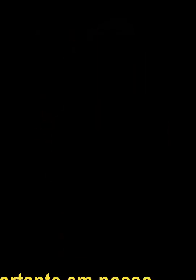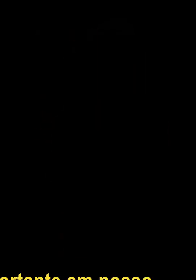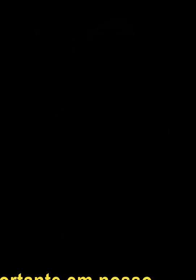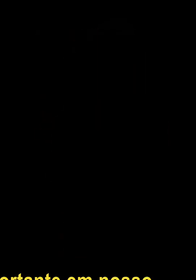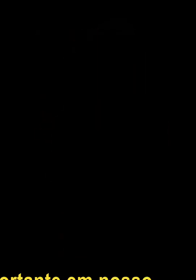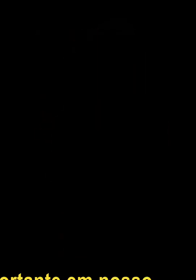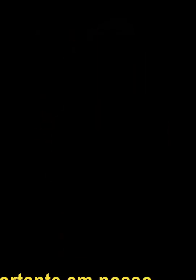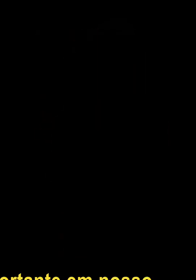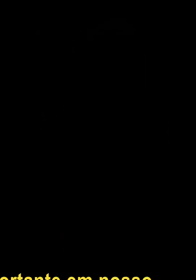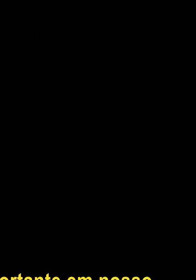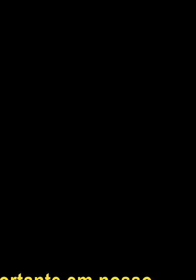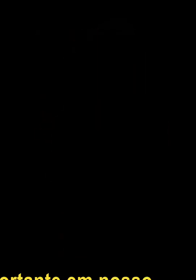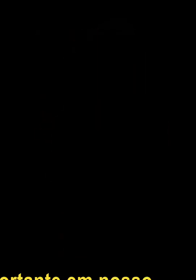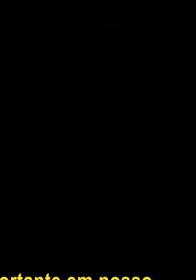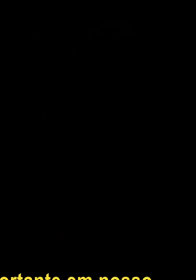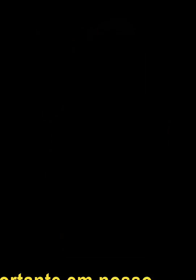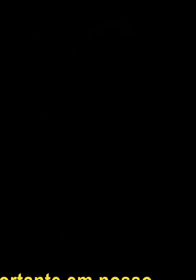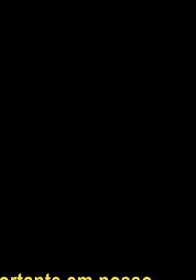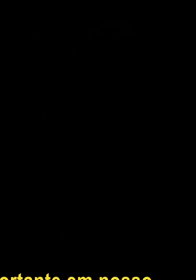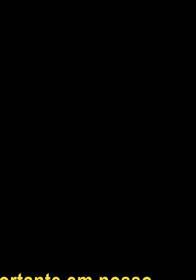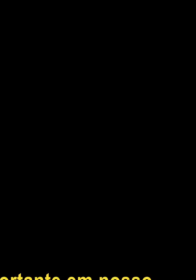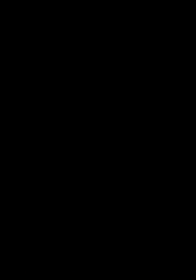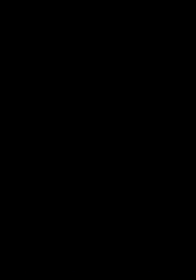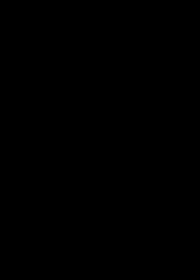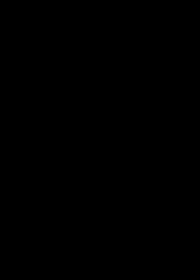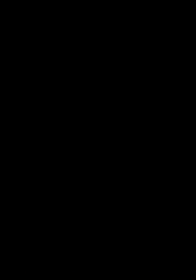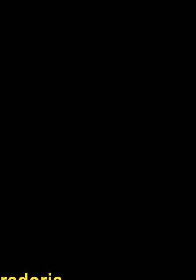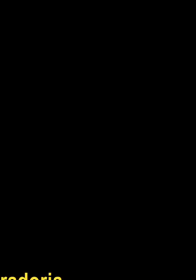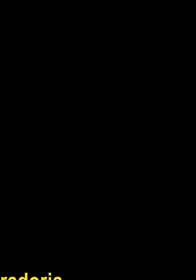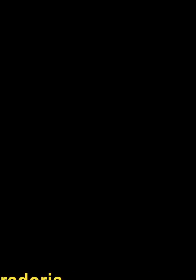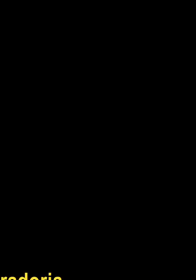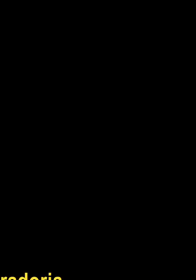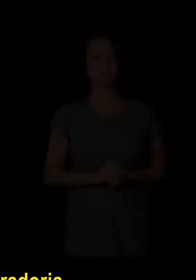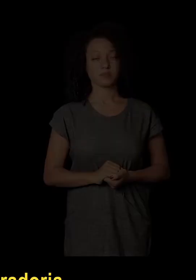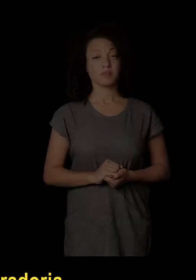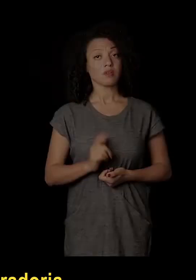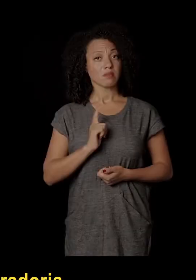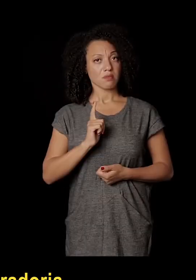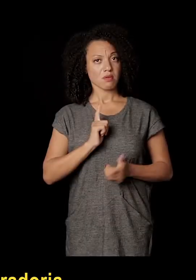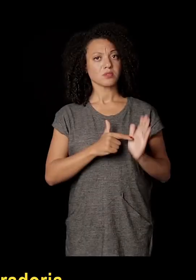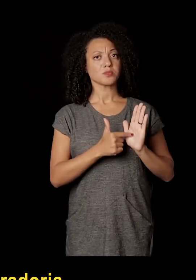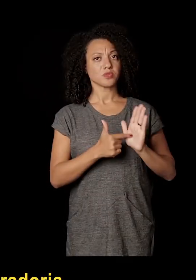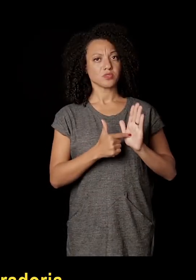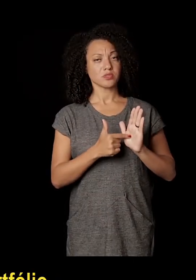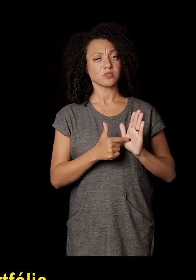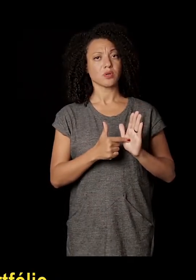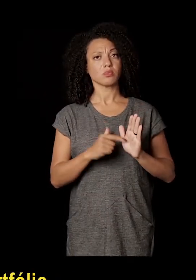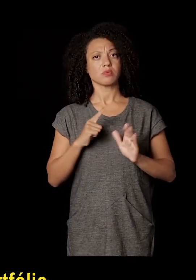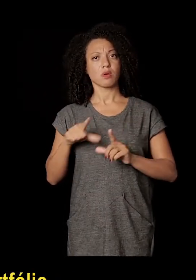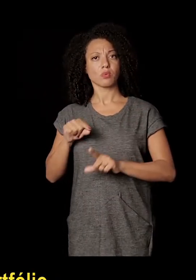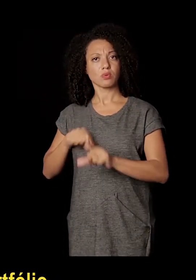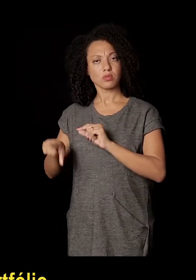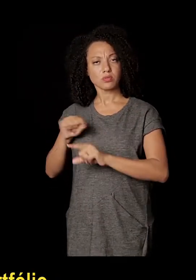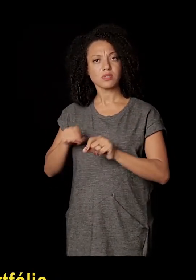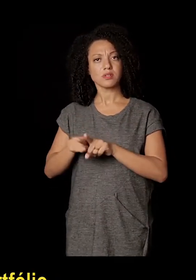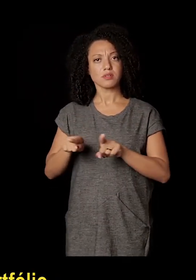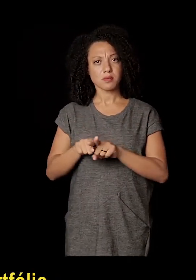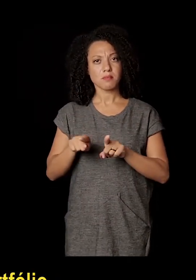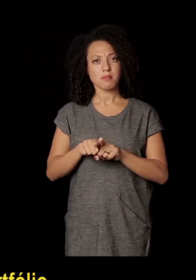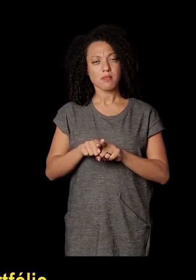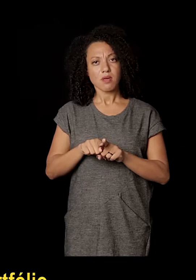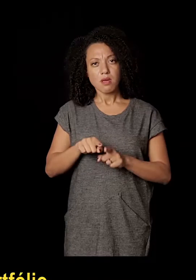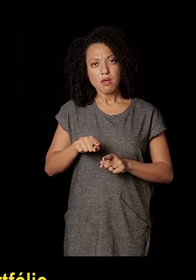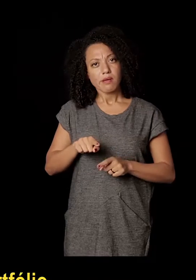democratize the system. We have exhibitions which are curated, and then the portfolio